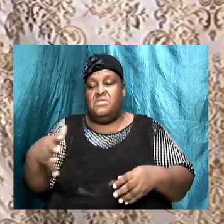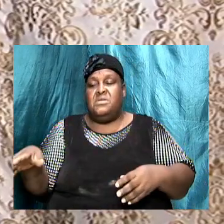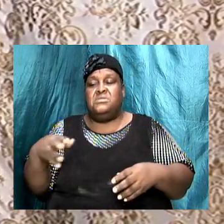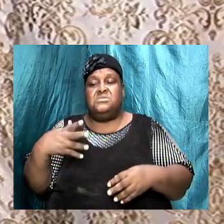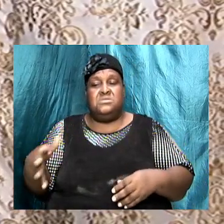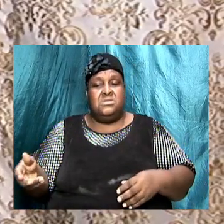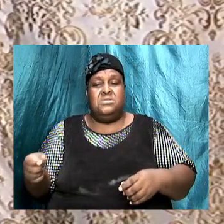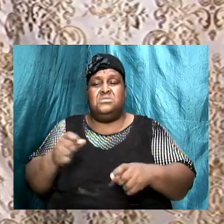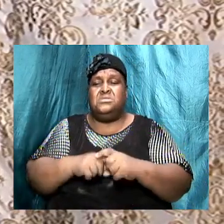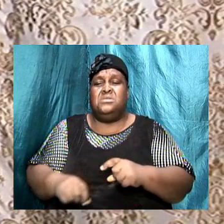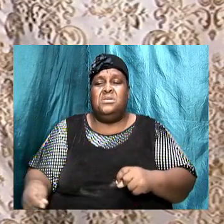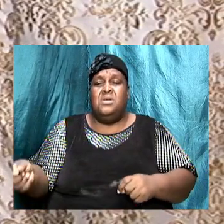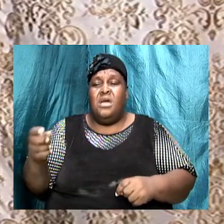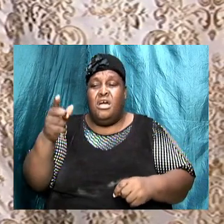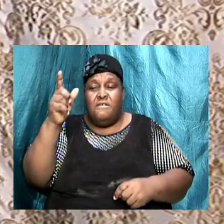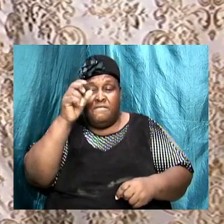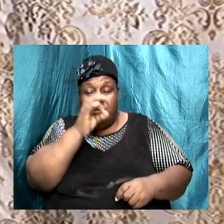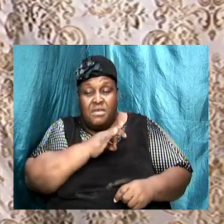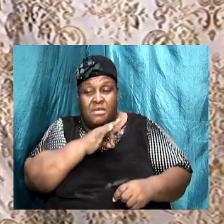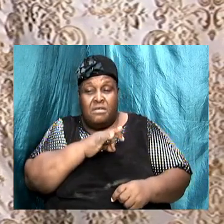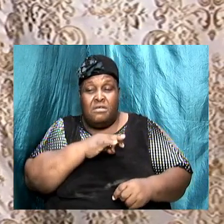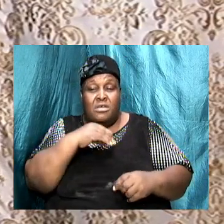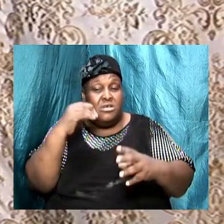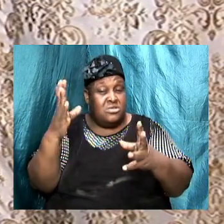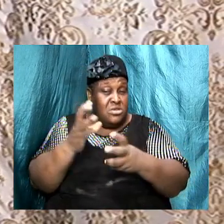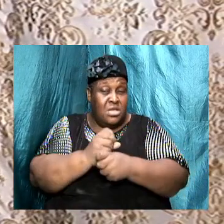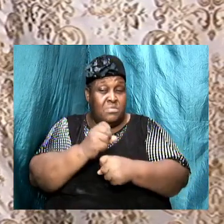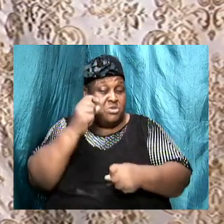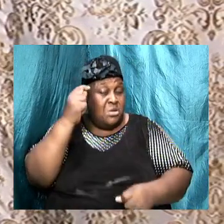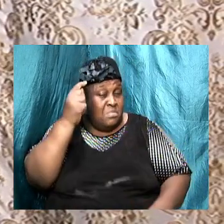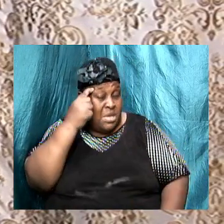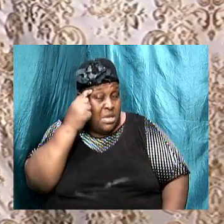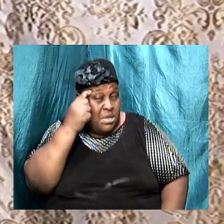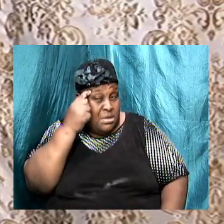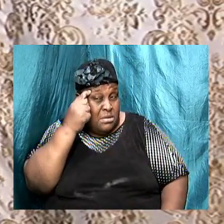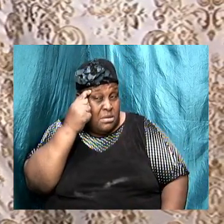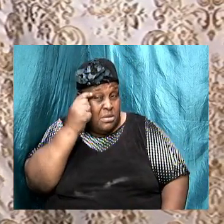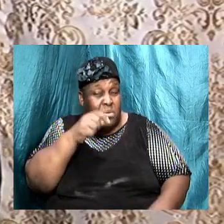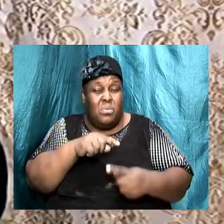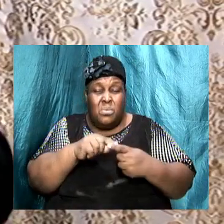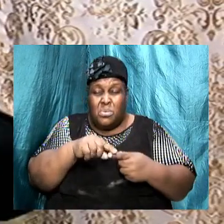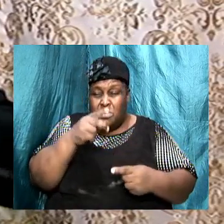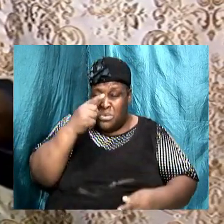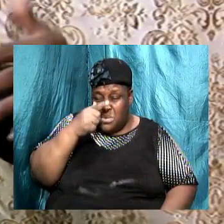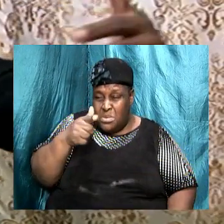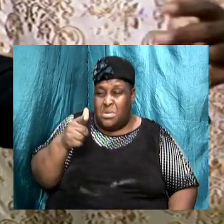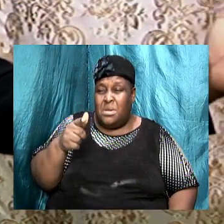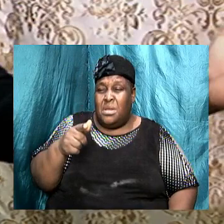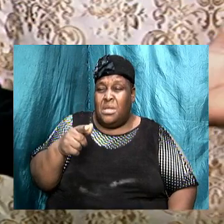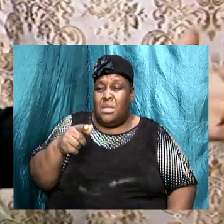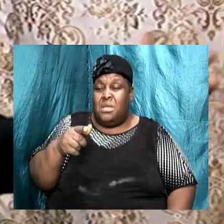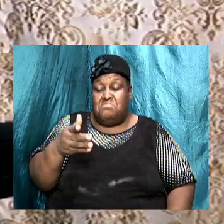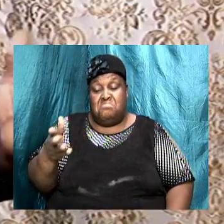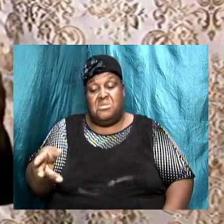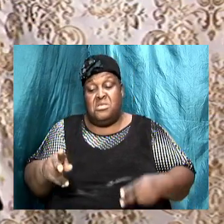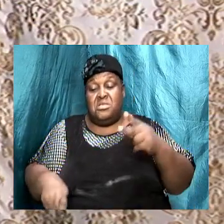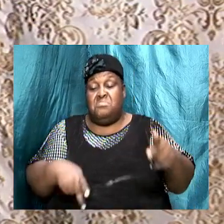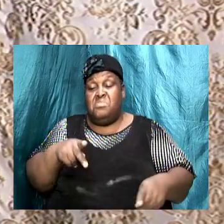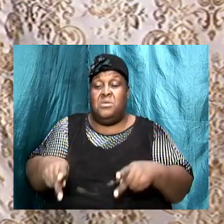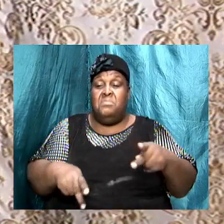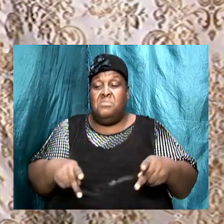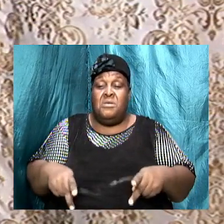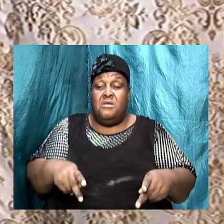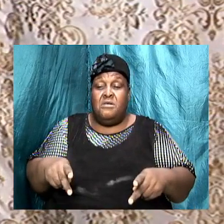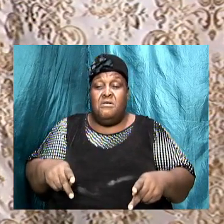and captivate some folks. And when you look, you see these people have a whole lot of person following their